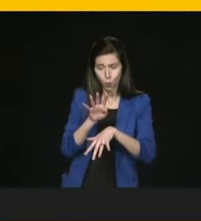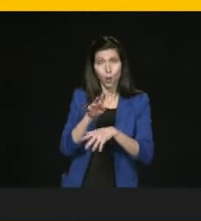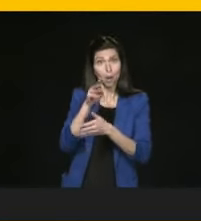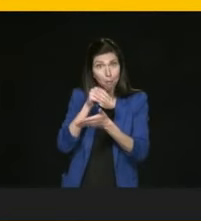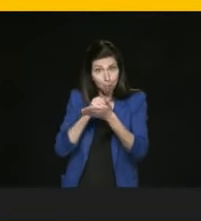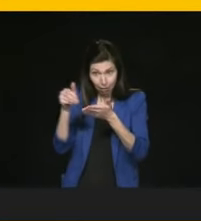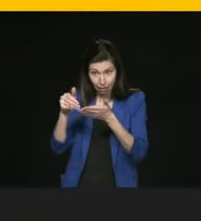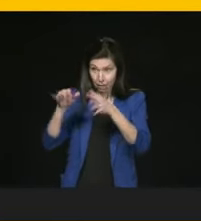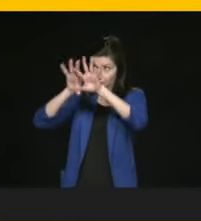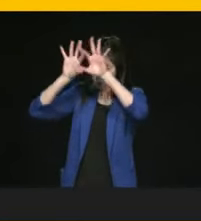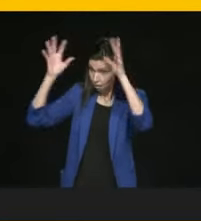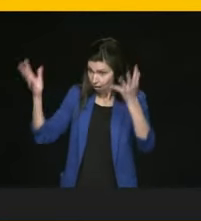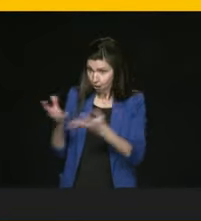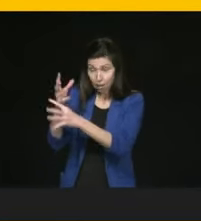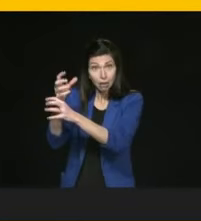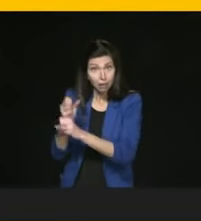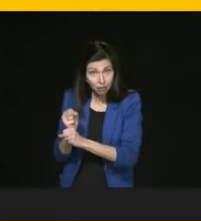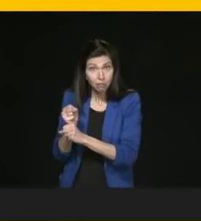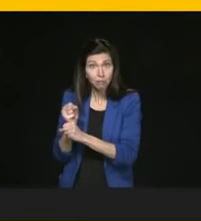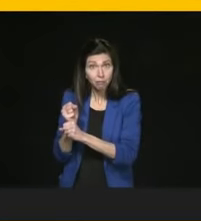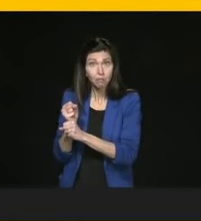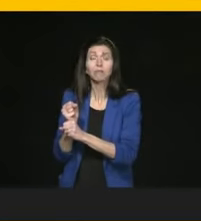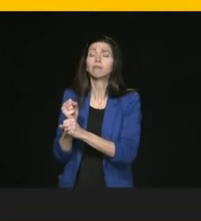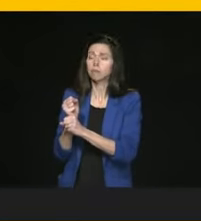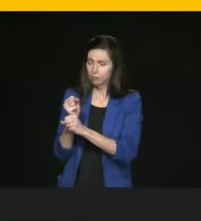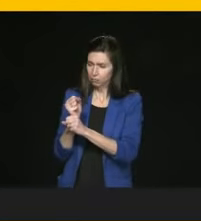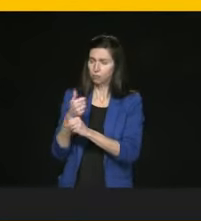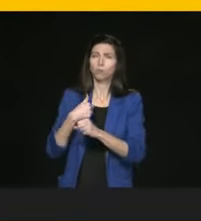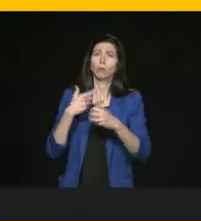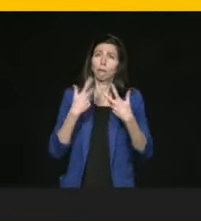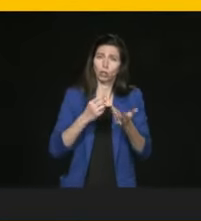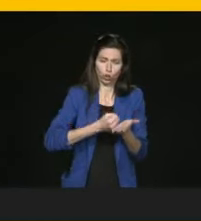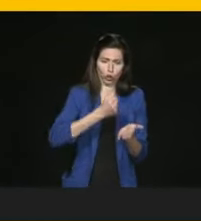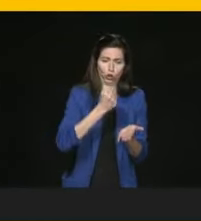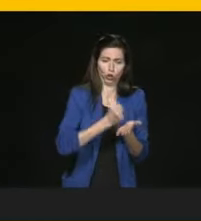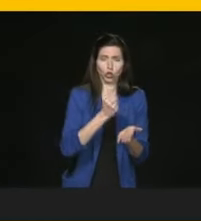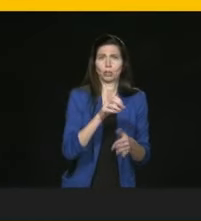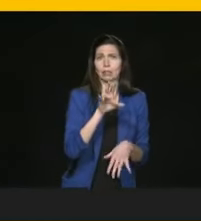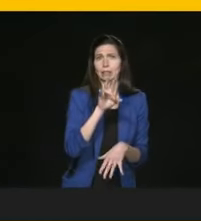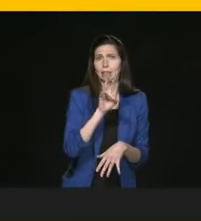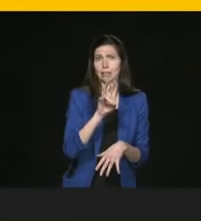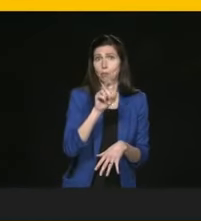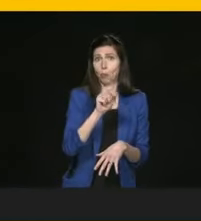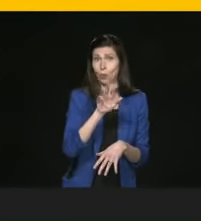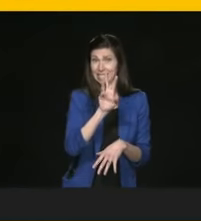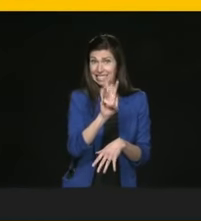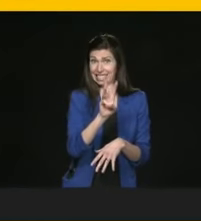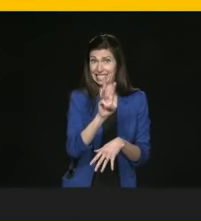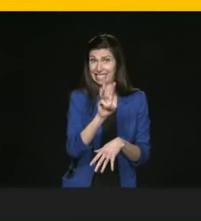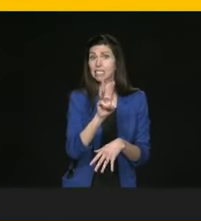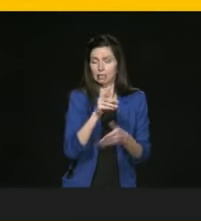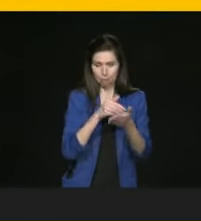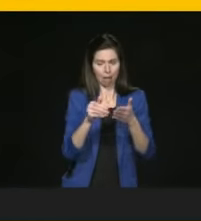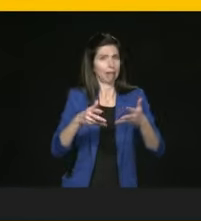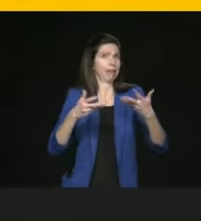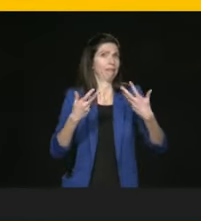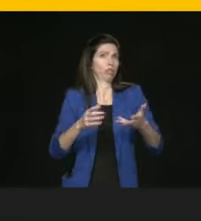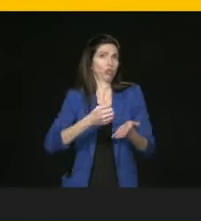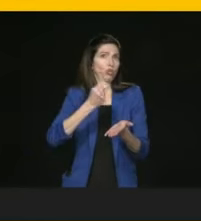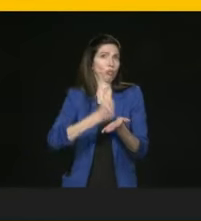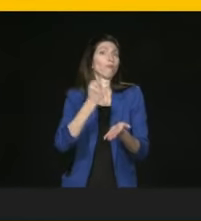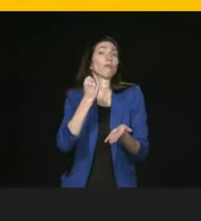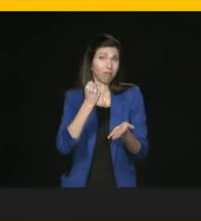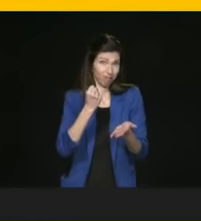million applications, 7.6 million have already been treated. Aujourd'hui, j'ai la chance d'être en